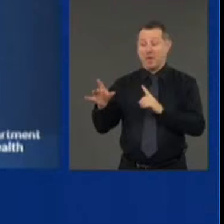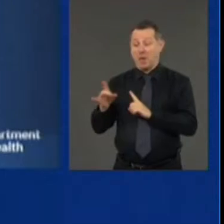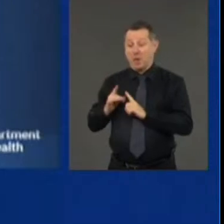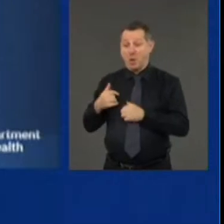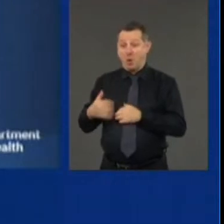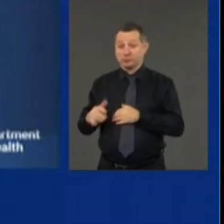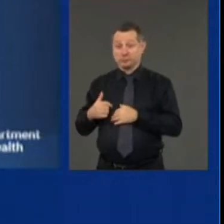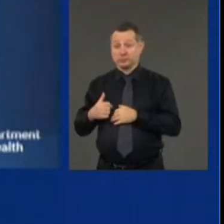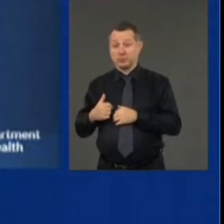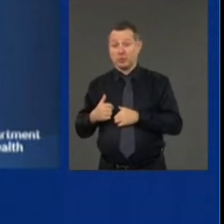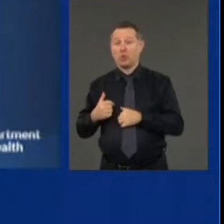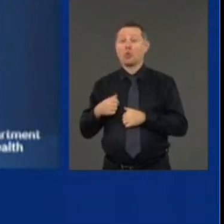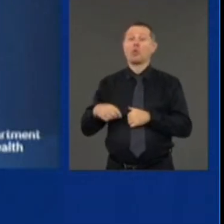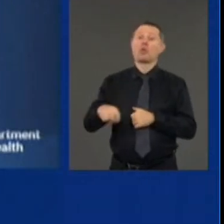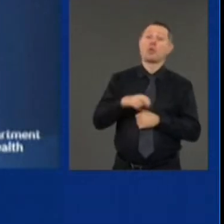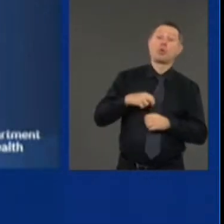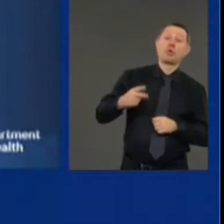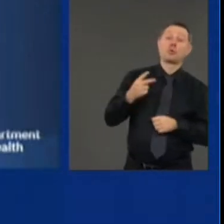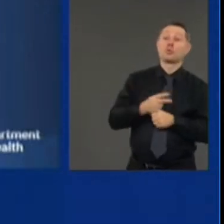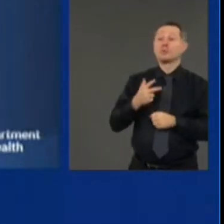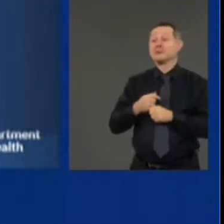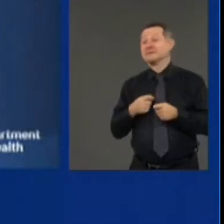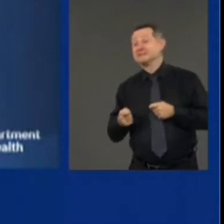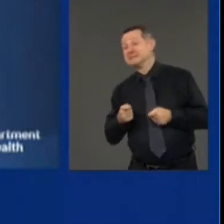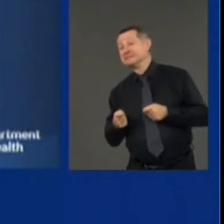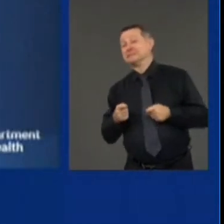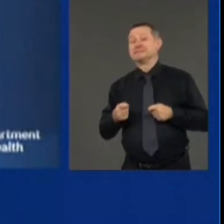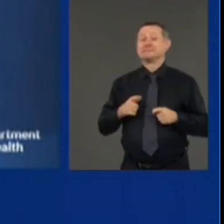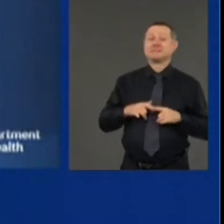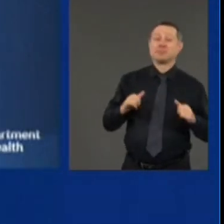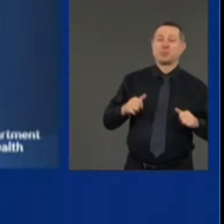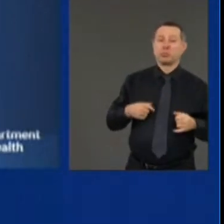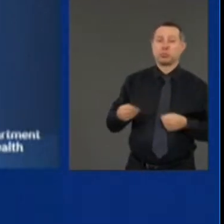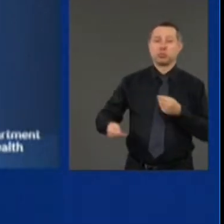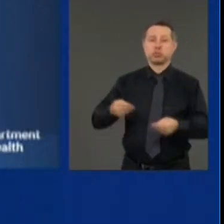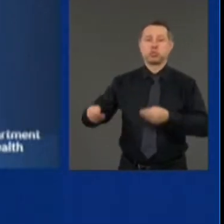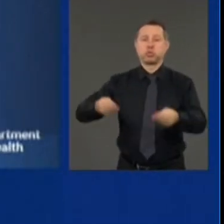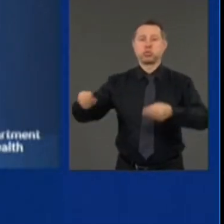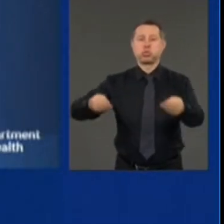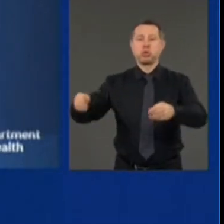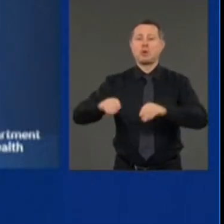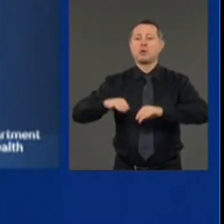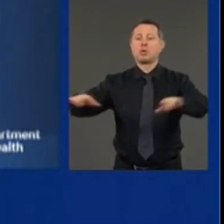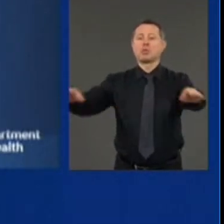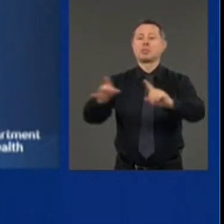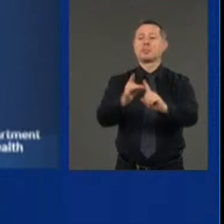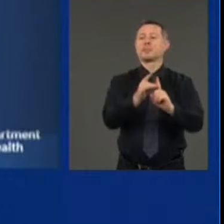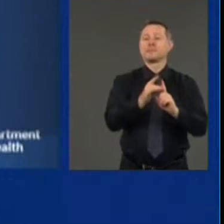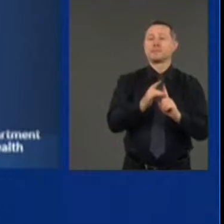before symptoms surfaced, and that's a few days before that inevitable transfer occurred.